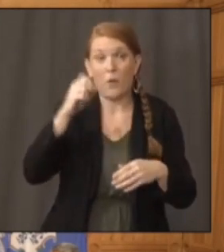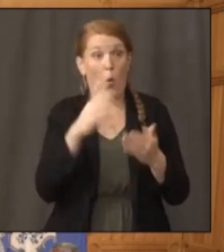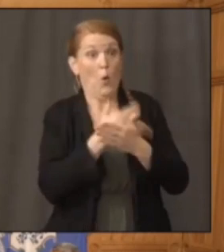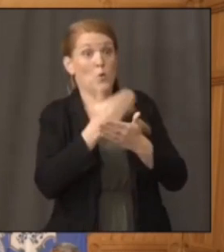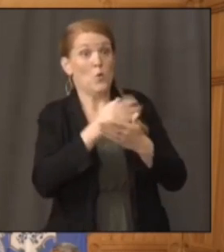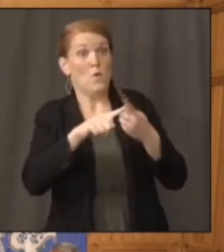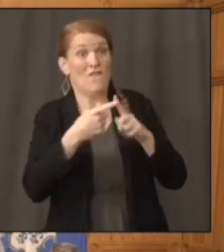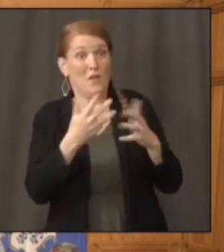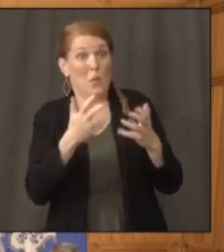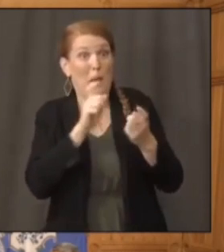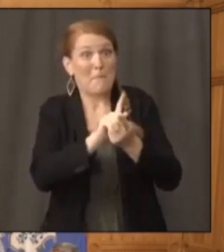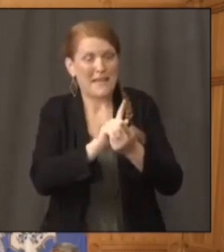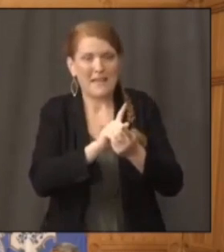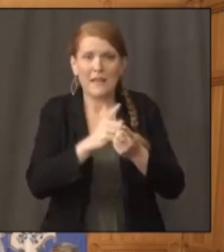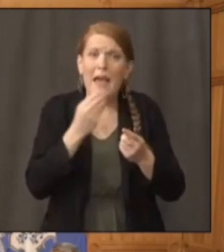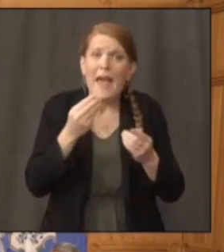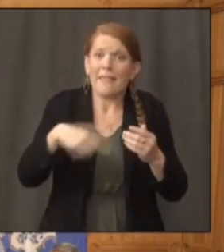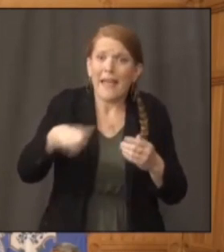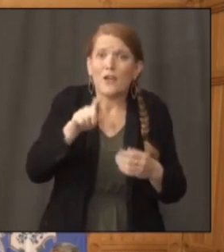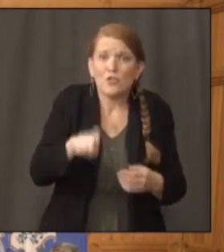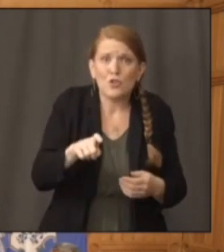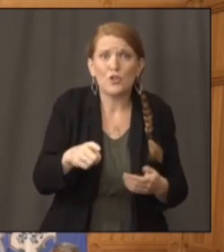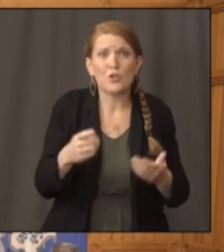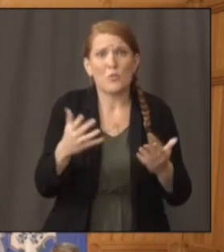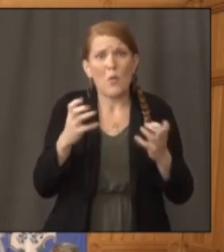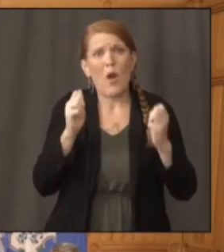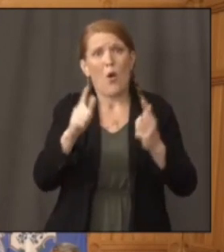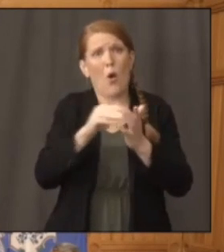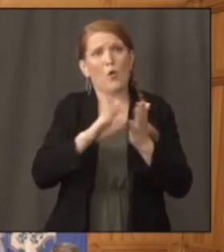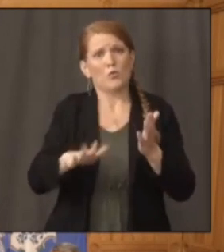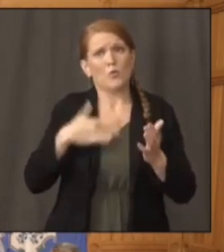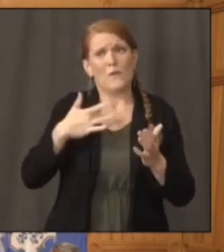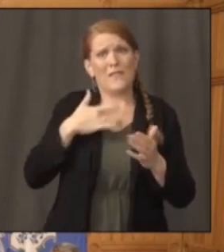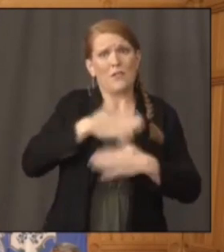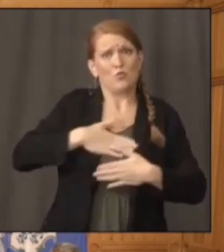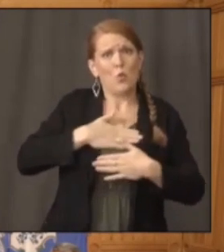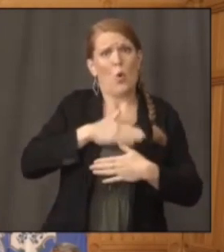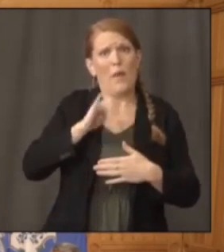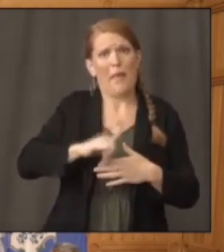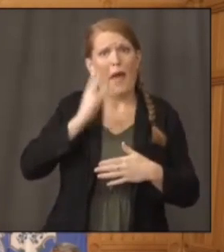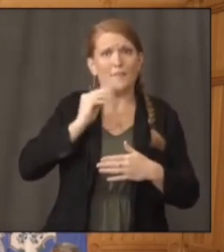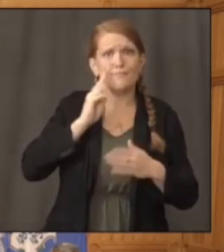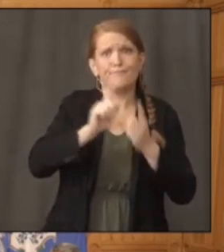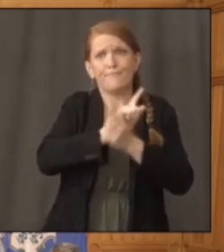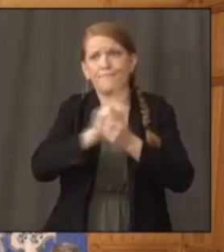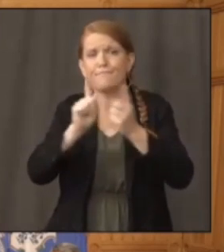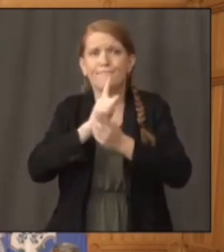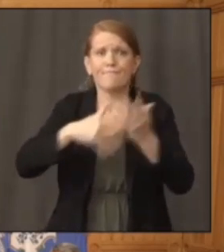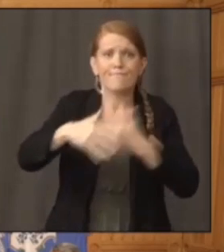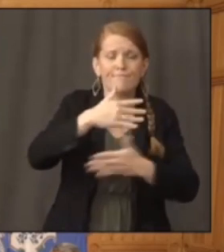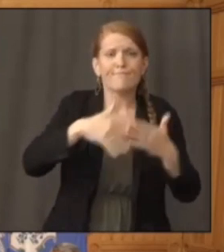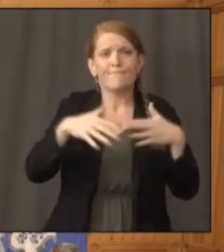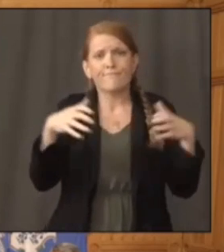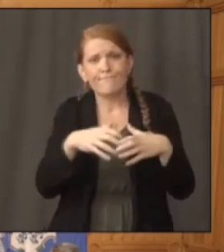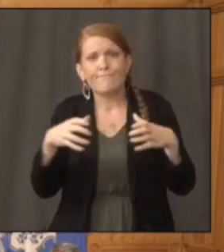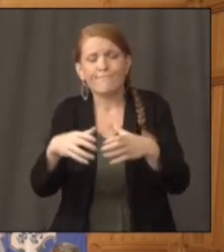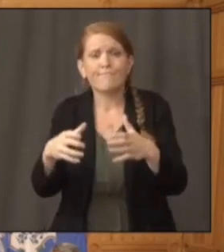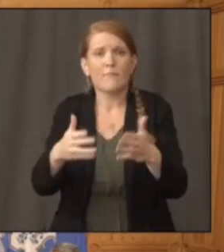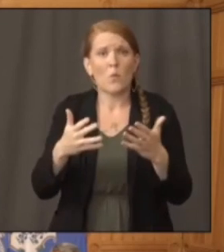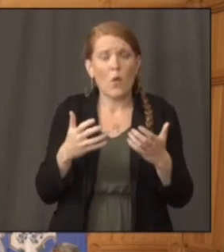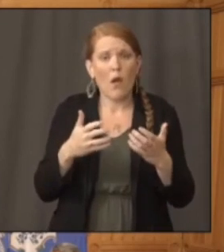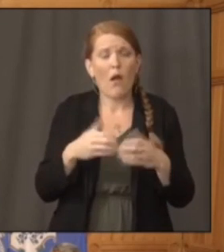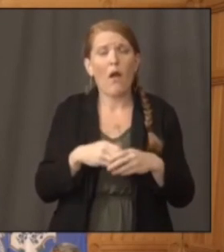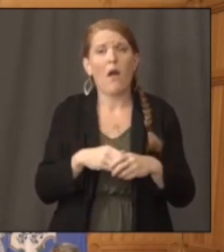should. And every kid on campus should enjoy that experience. But I think the kids are actually